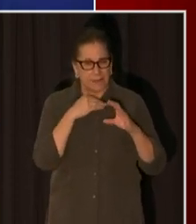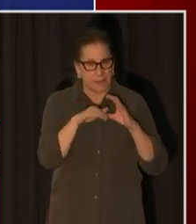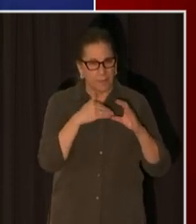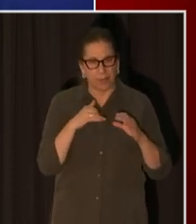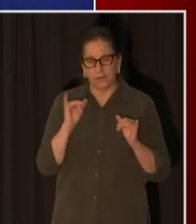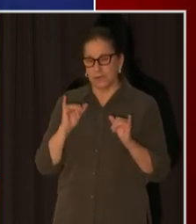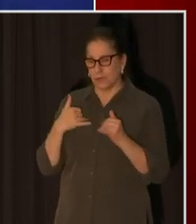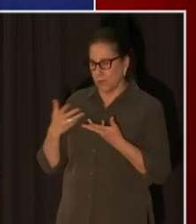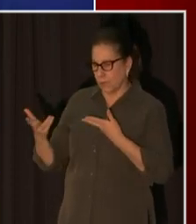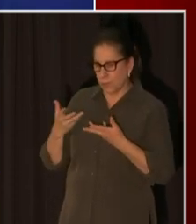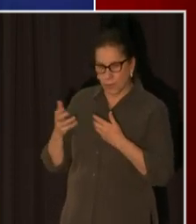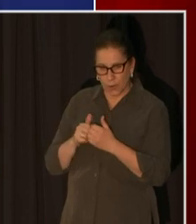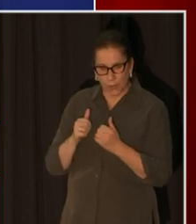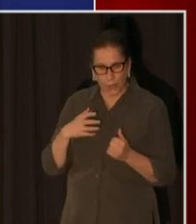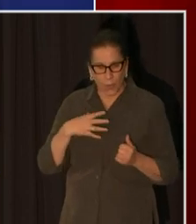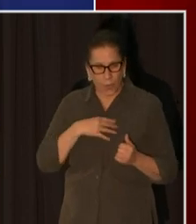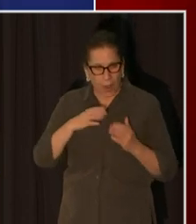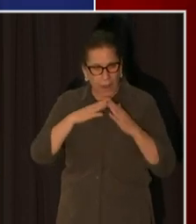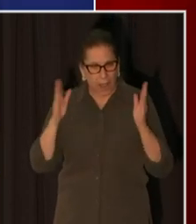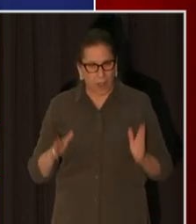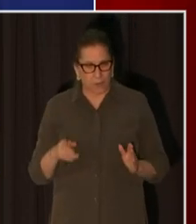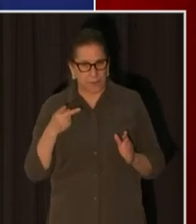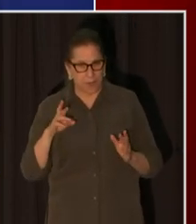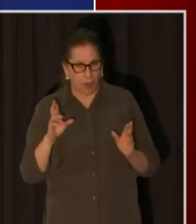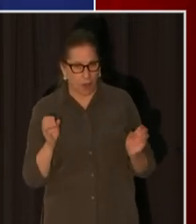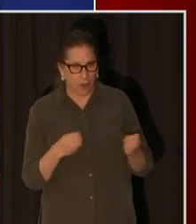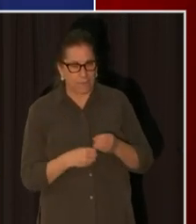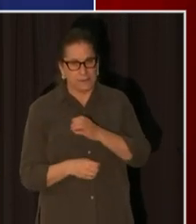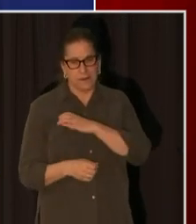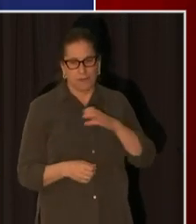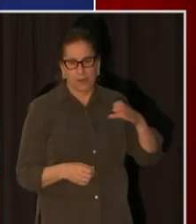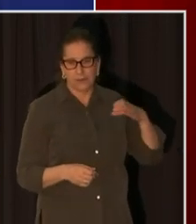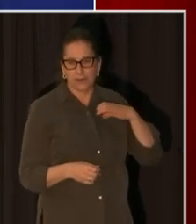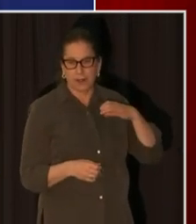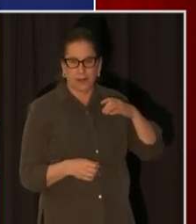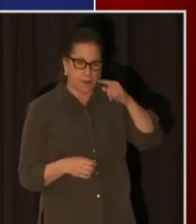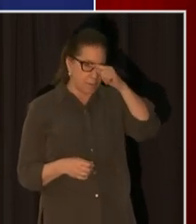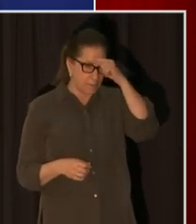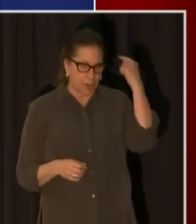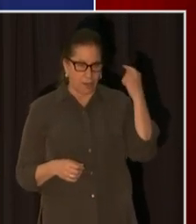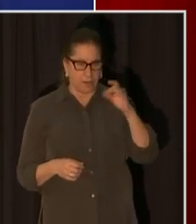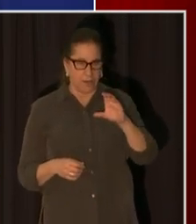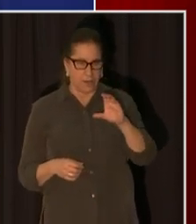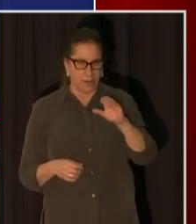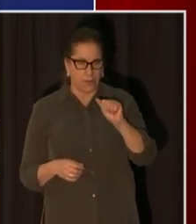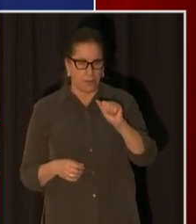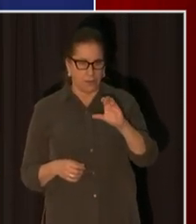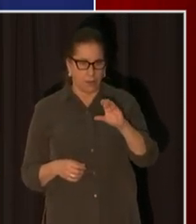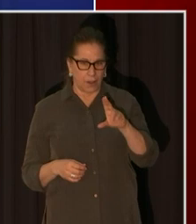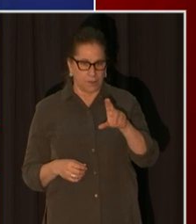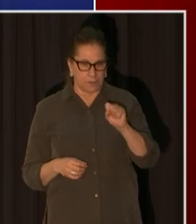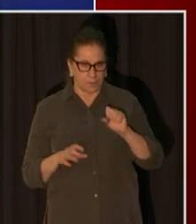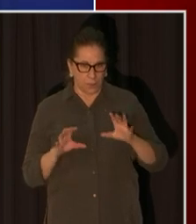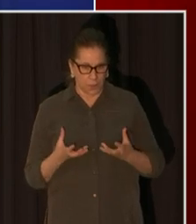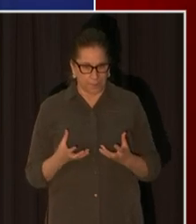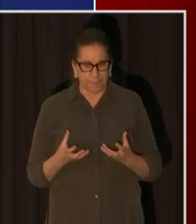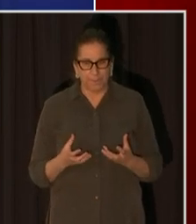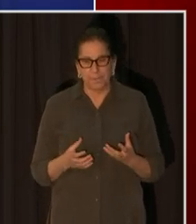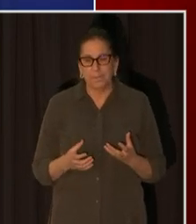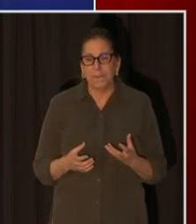see across the country. And so when Dr. Perry mentioned cities like New Orleans or Chicago, and of